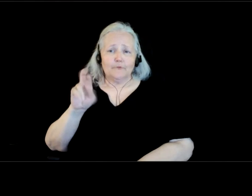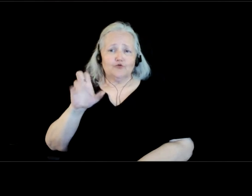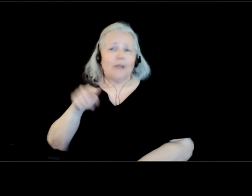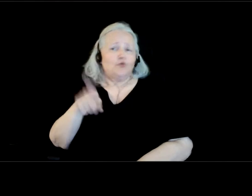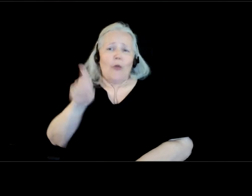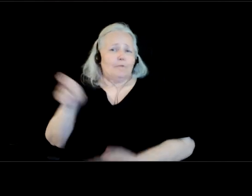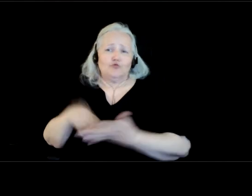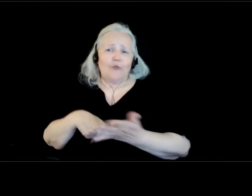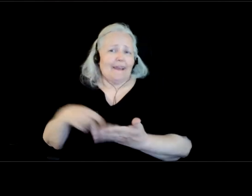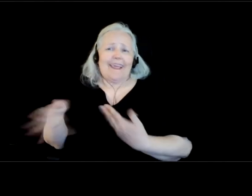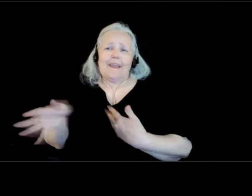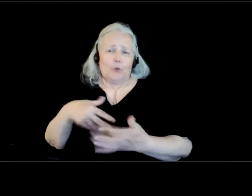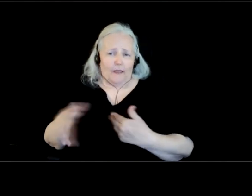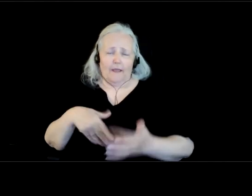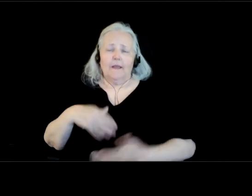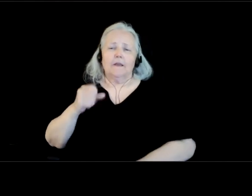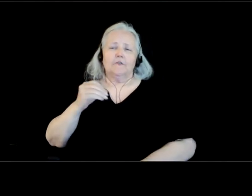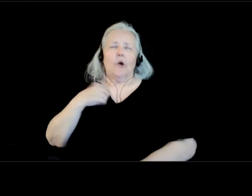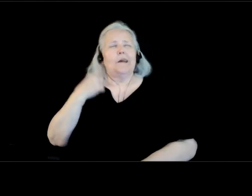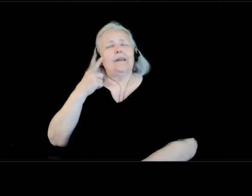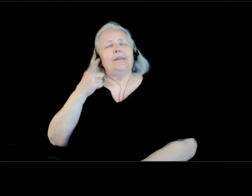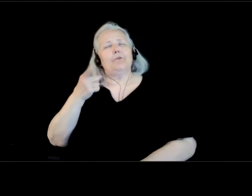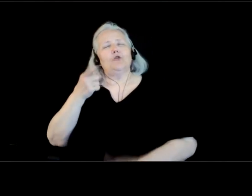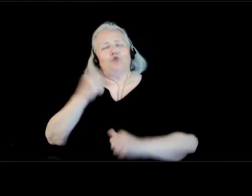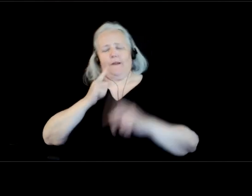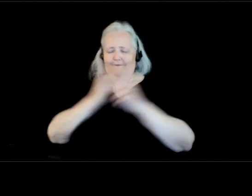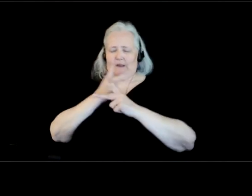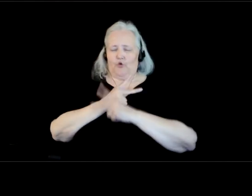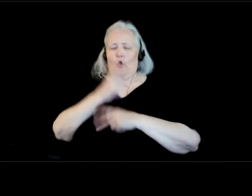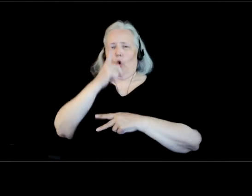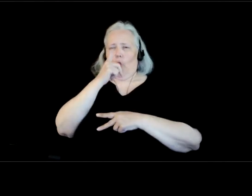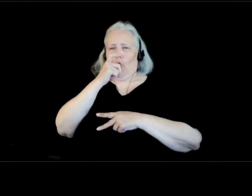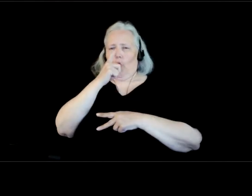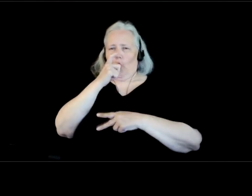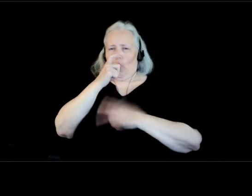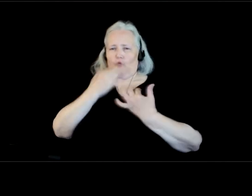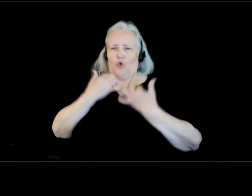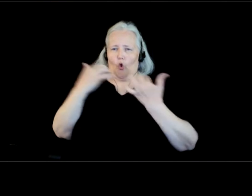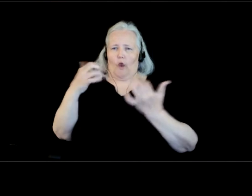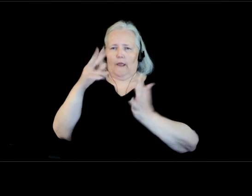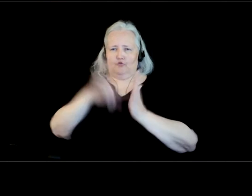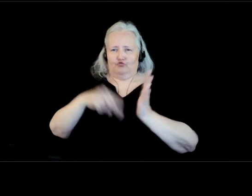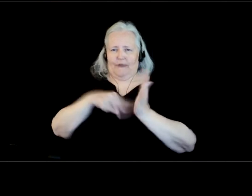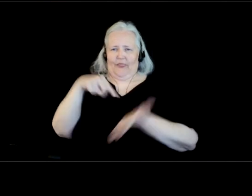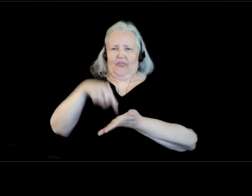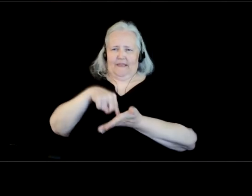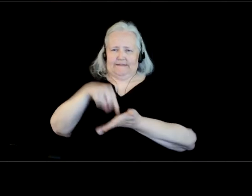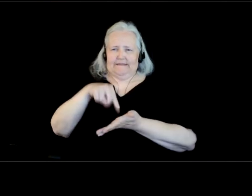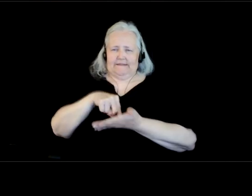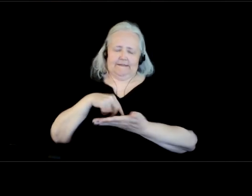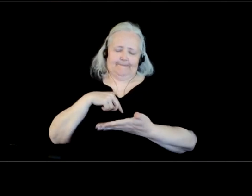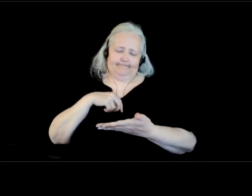I think trying to think, who is my audience for this paper? And, you